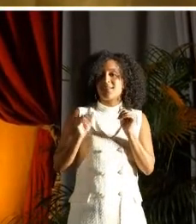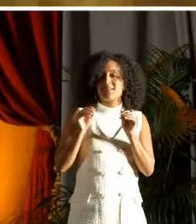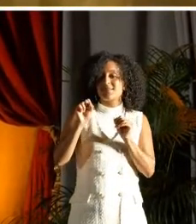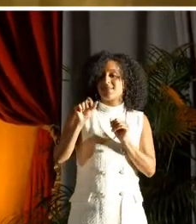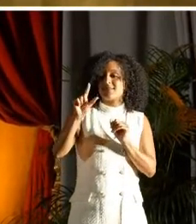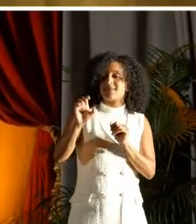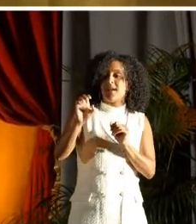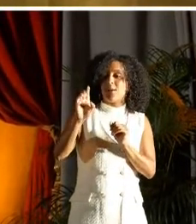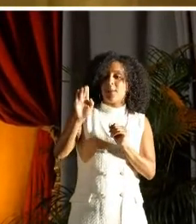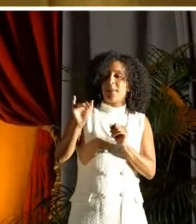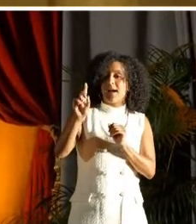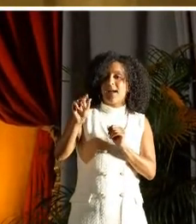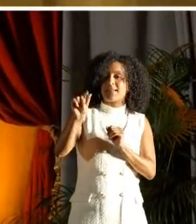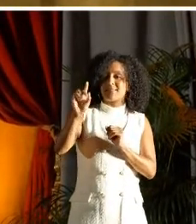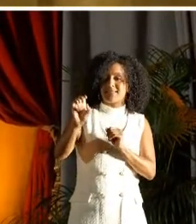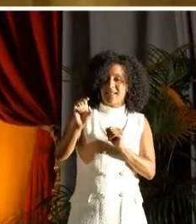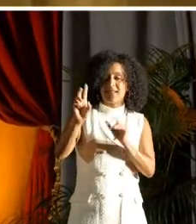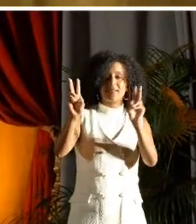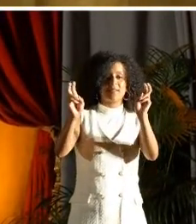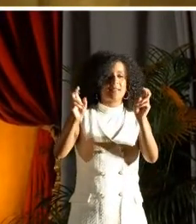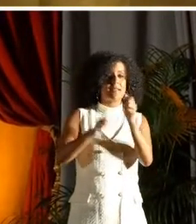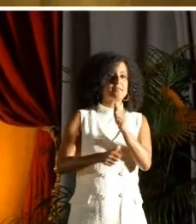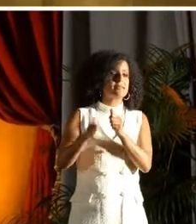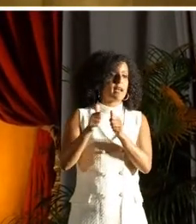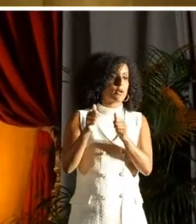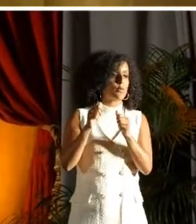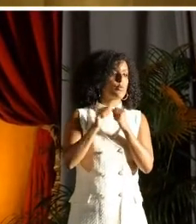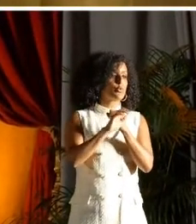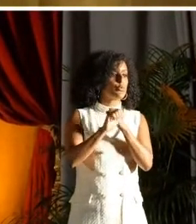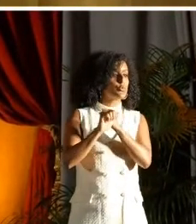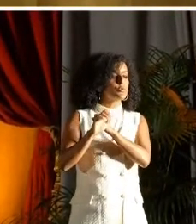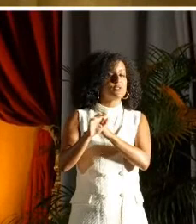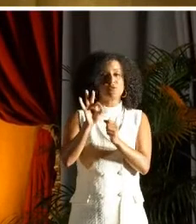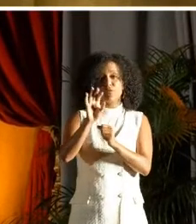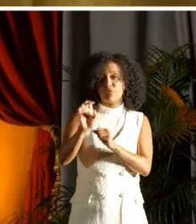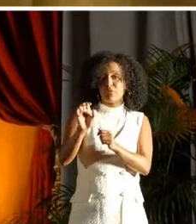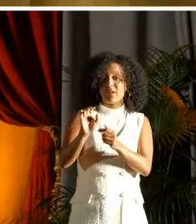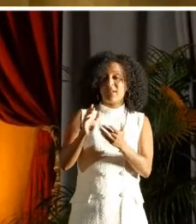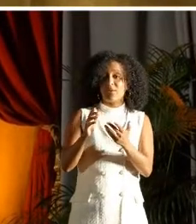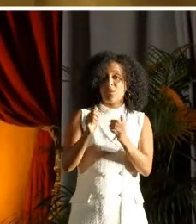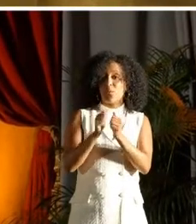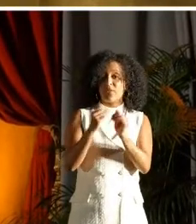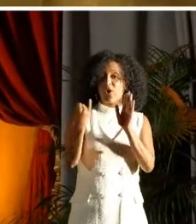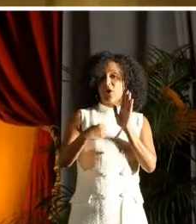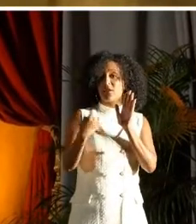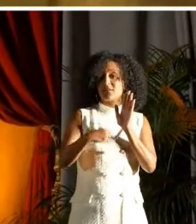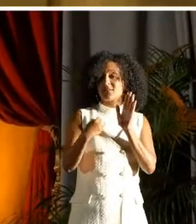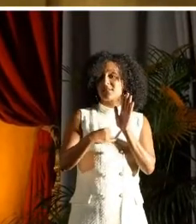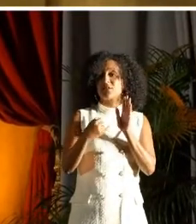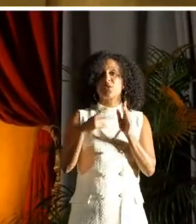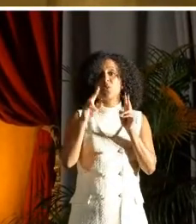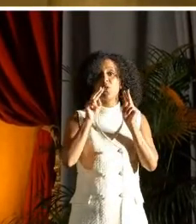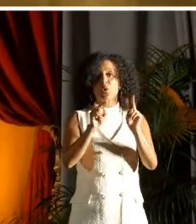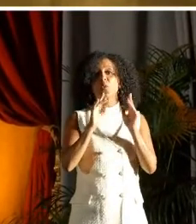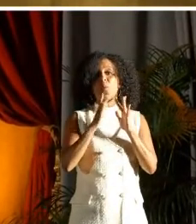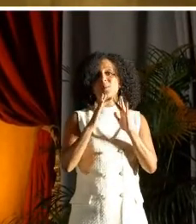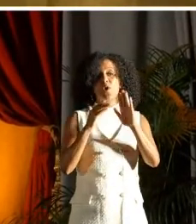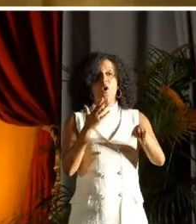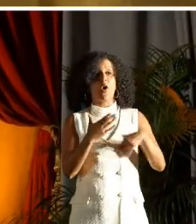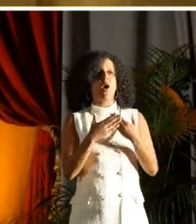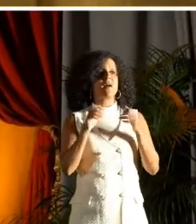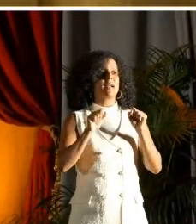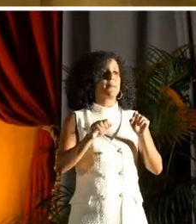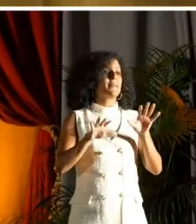Date, and it's executive produced by Meryl Streep. It's free with an RSVP on our website, and all of this can